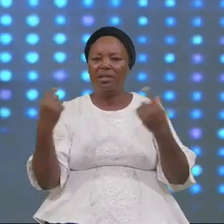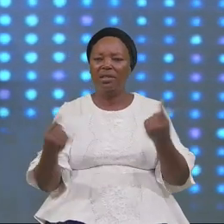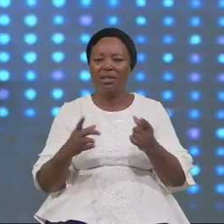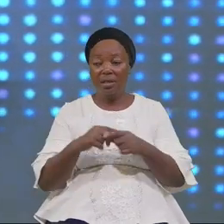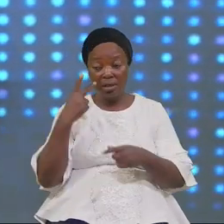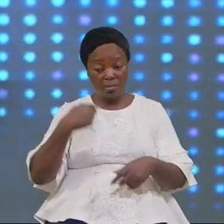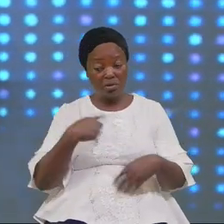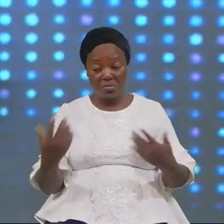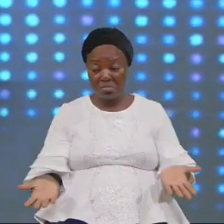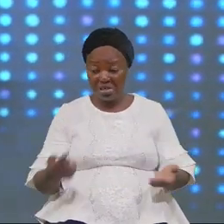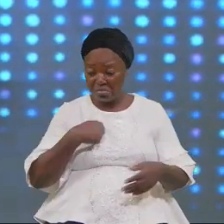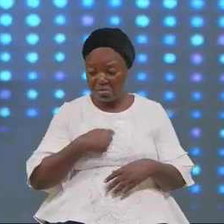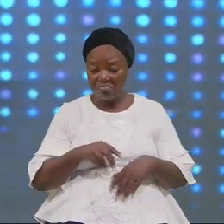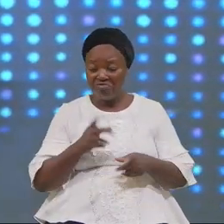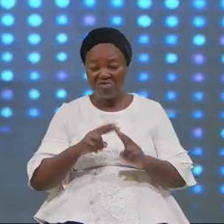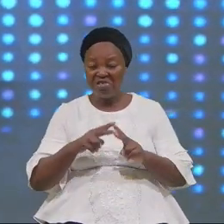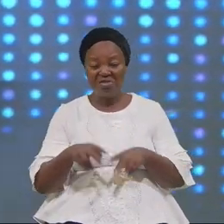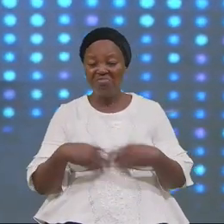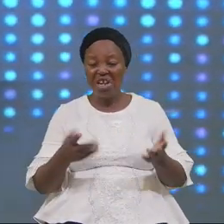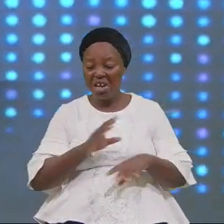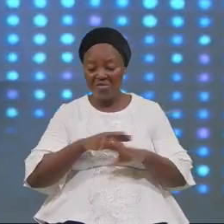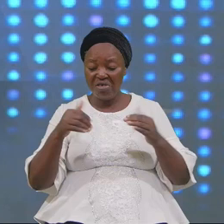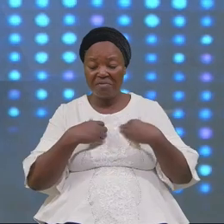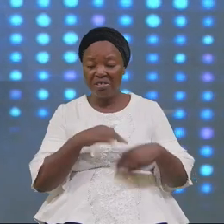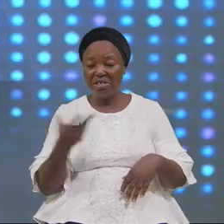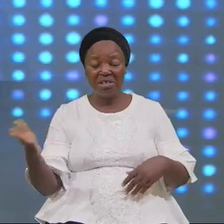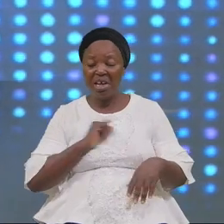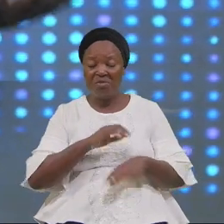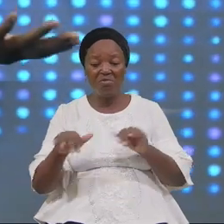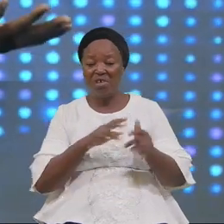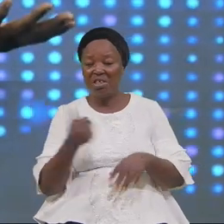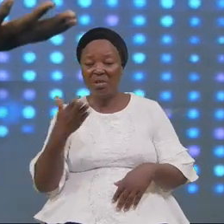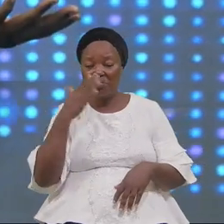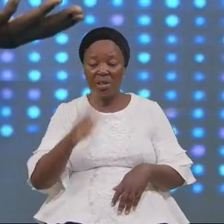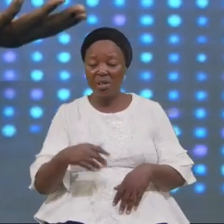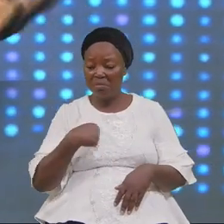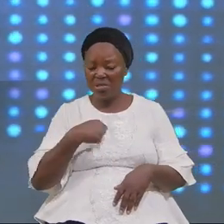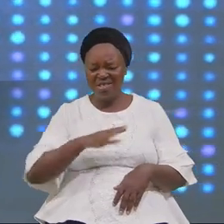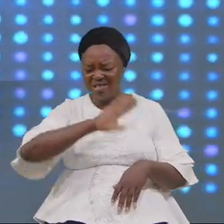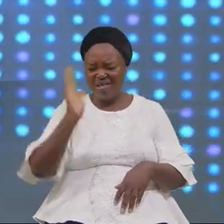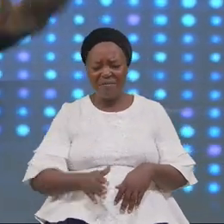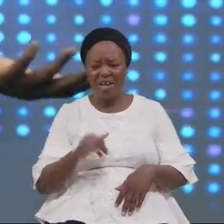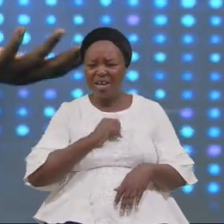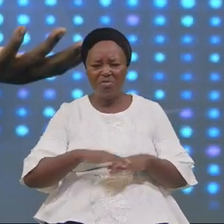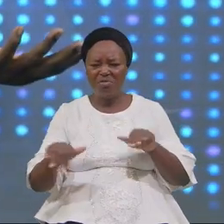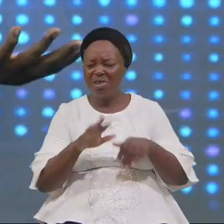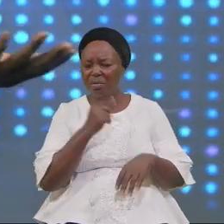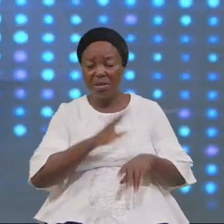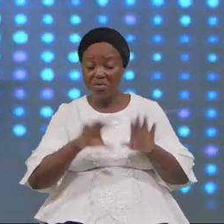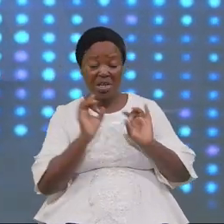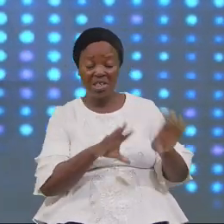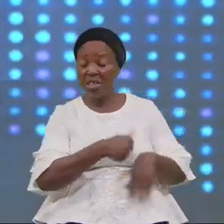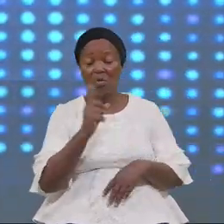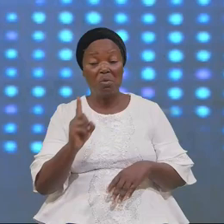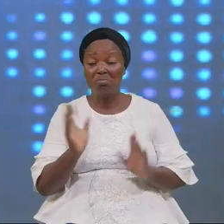hand. This how my heart is. I don't do any evil. I don't hate anybody. I